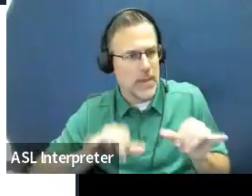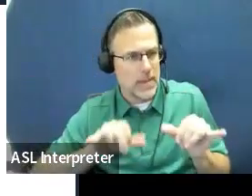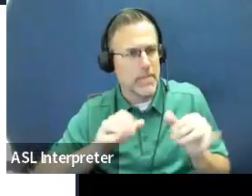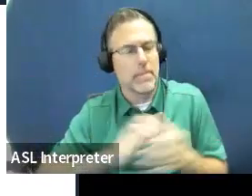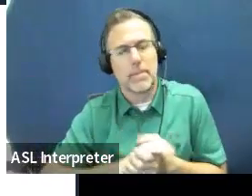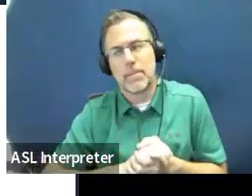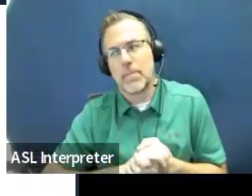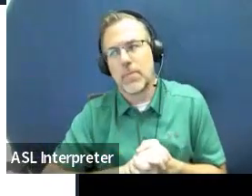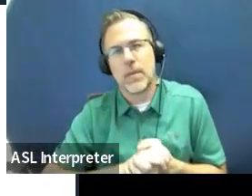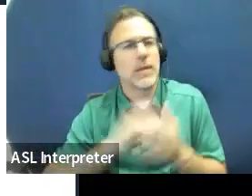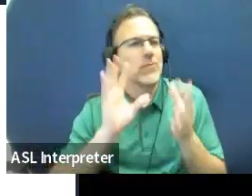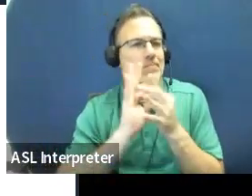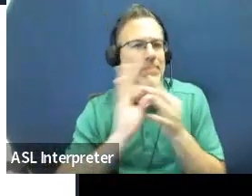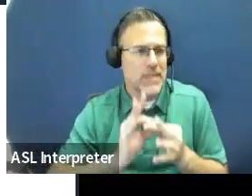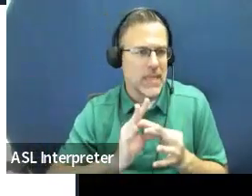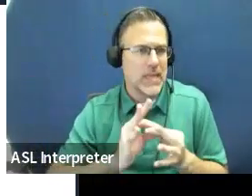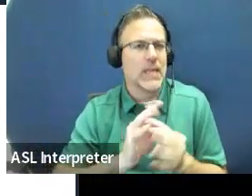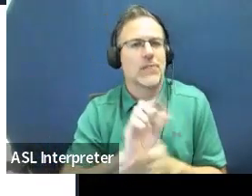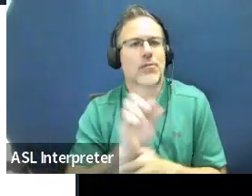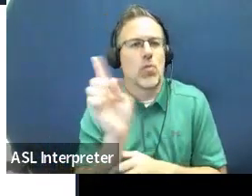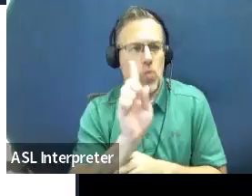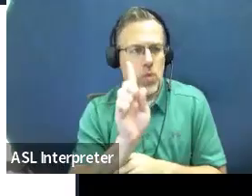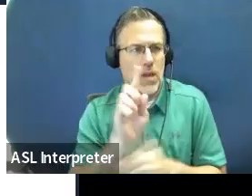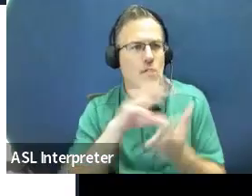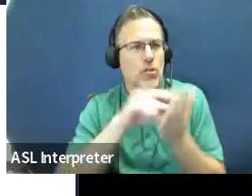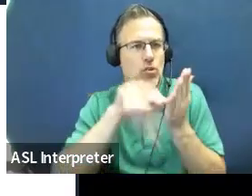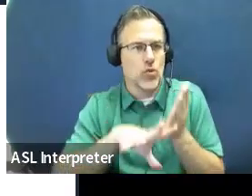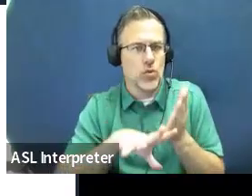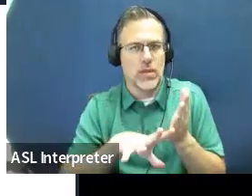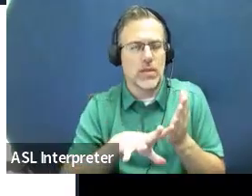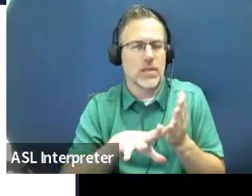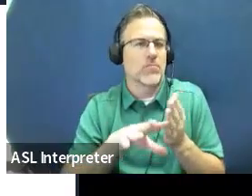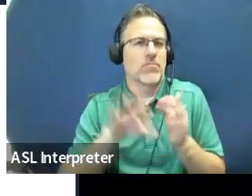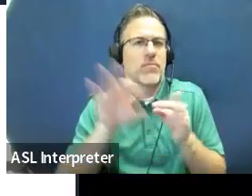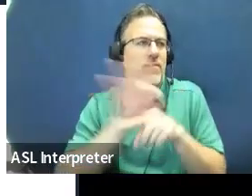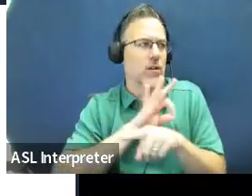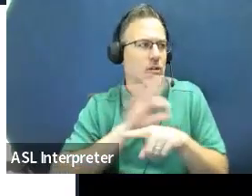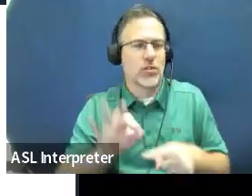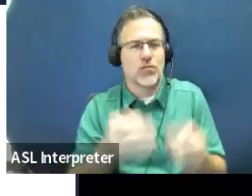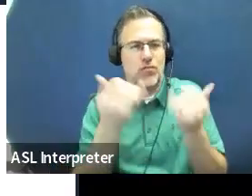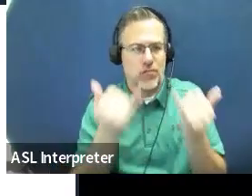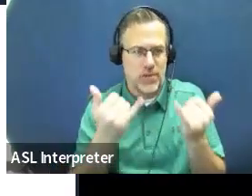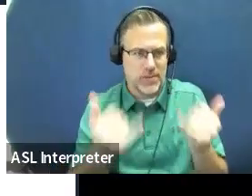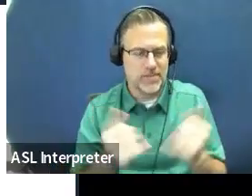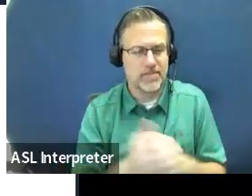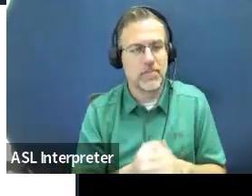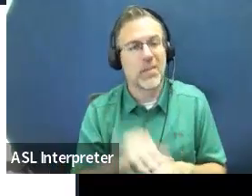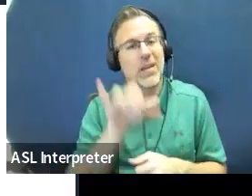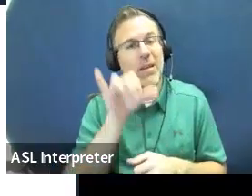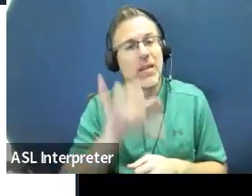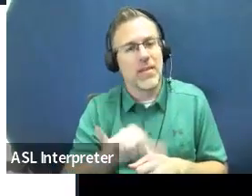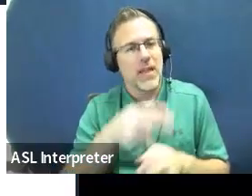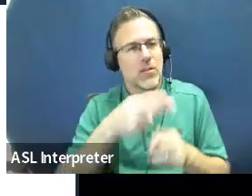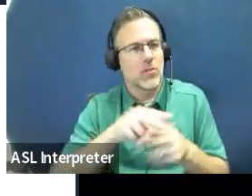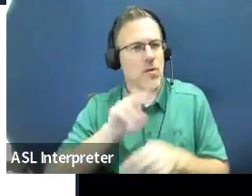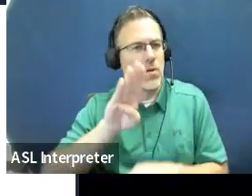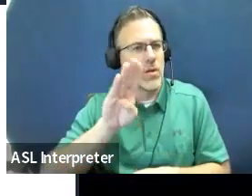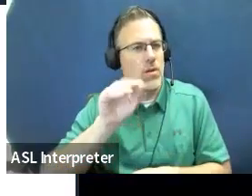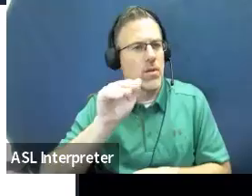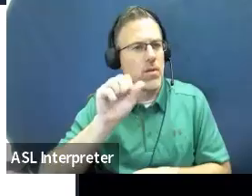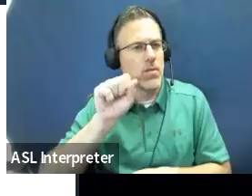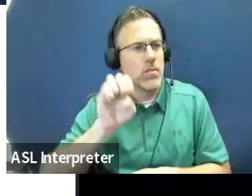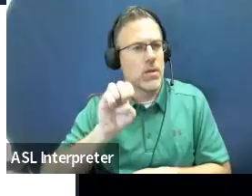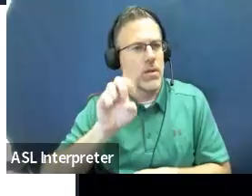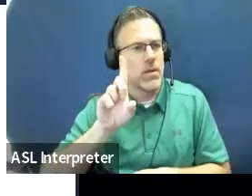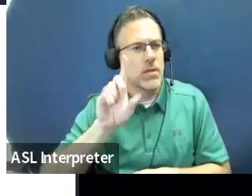goal, stating where they are right now. That's their present level. So this is that baseline data for that corresponding